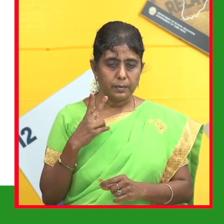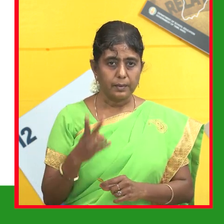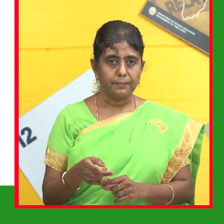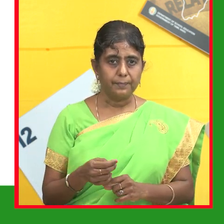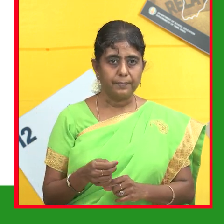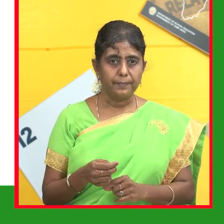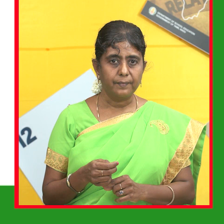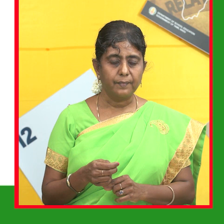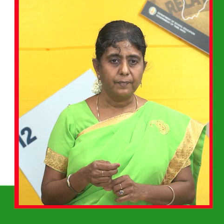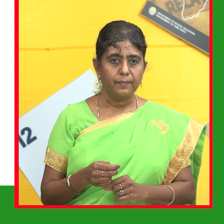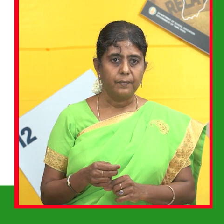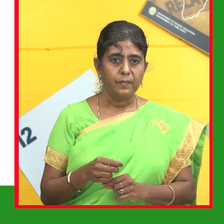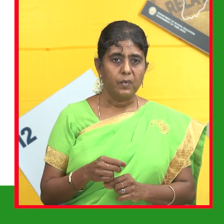that.